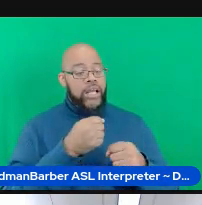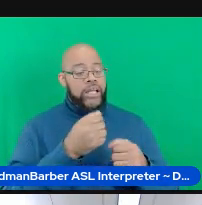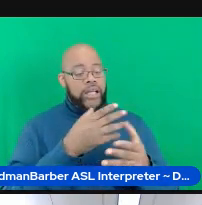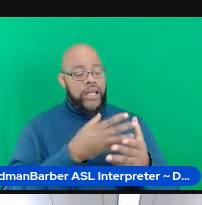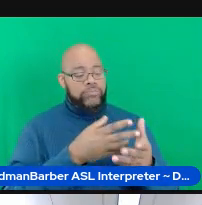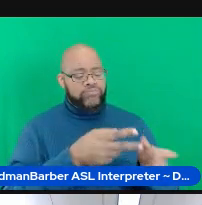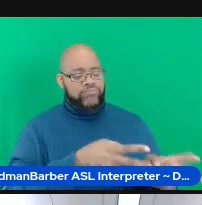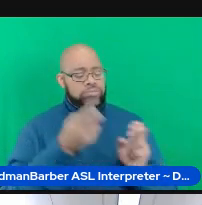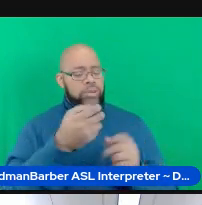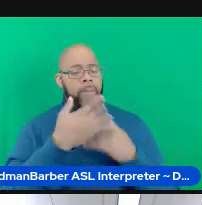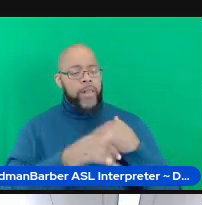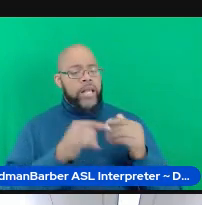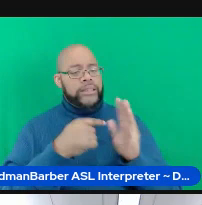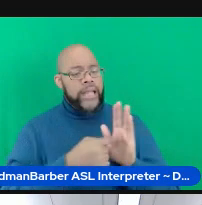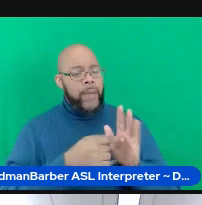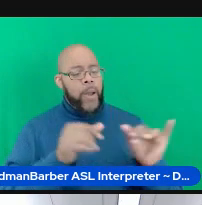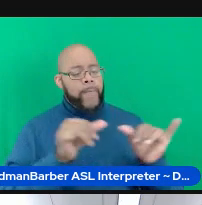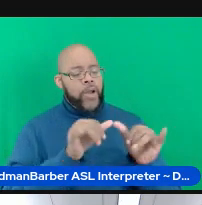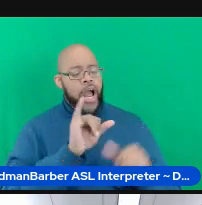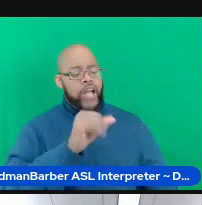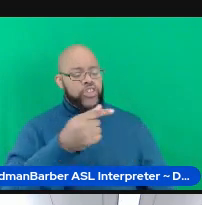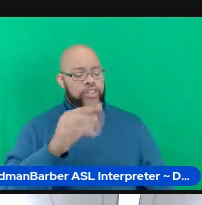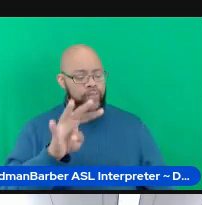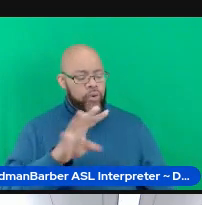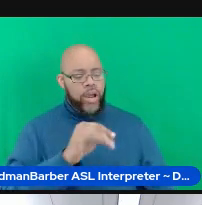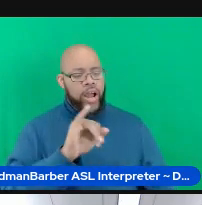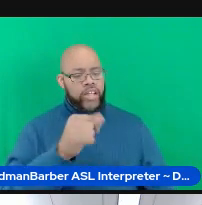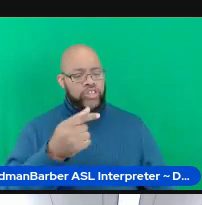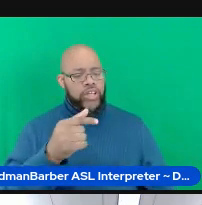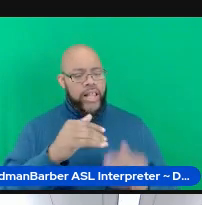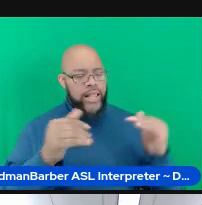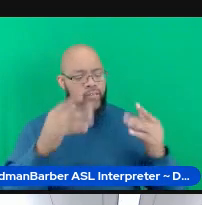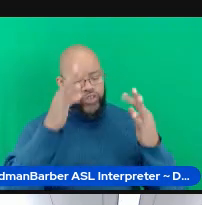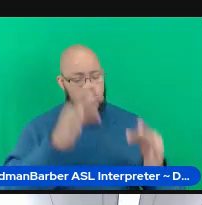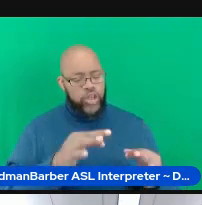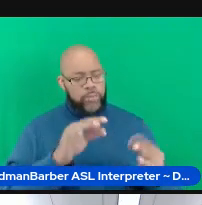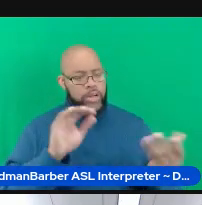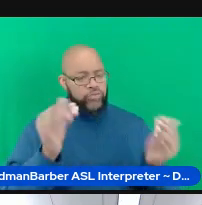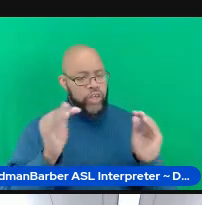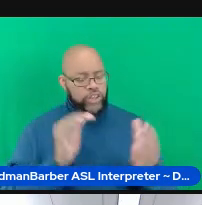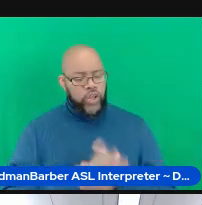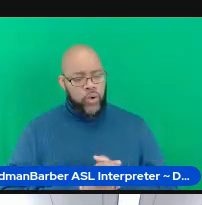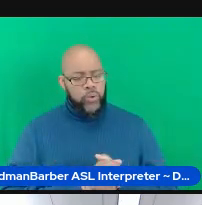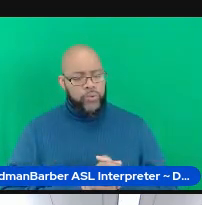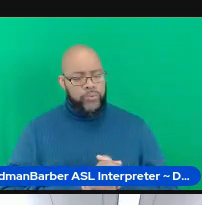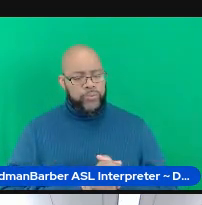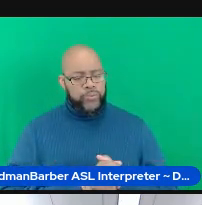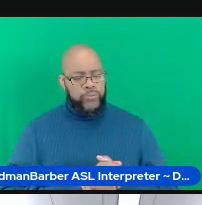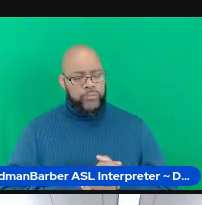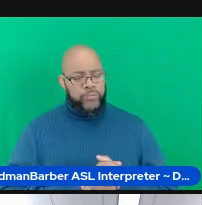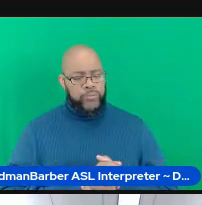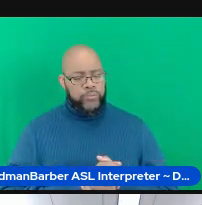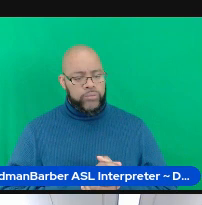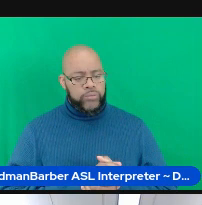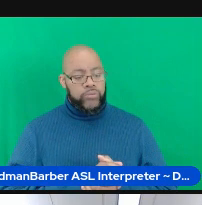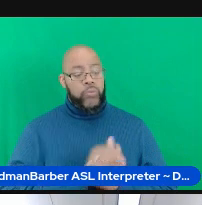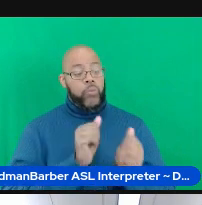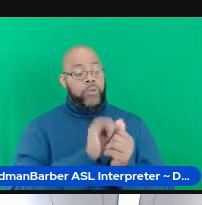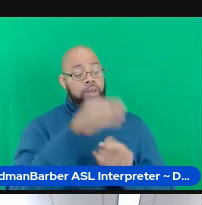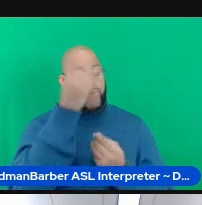immediately measure the IgG4 and Ig levels and determine the ratio. And so with that data,